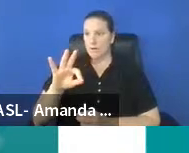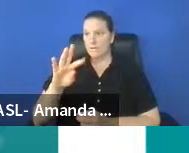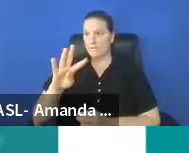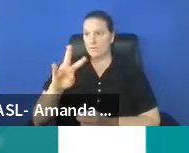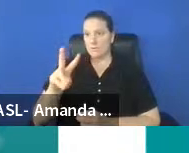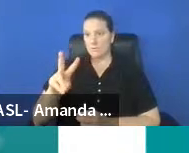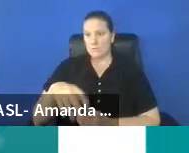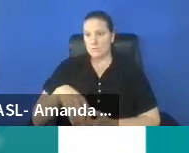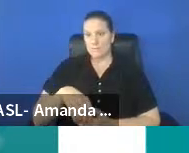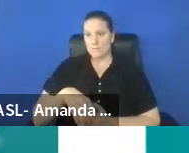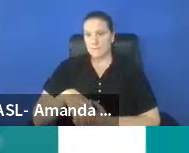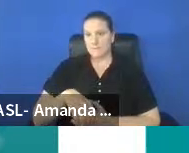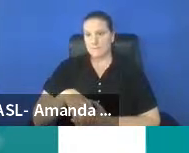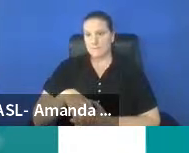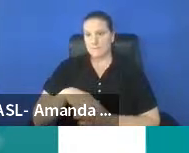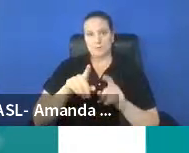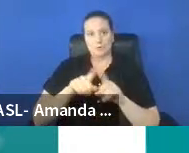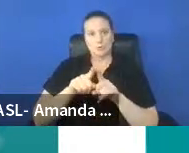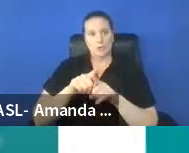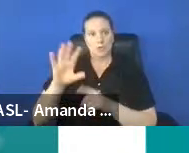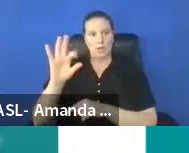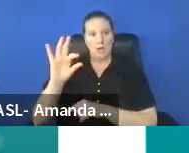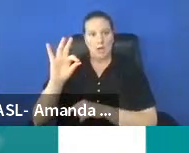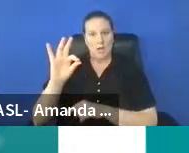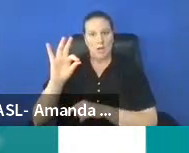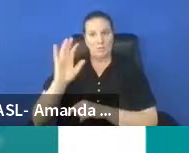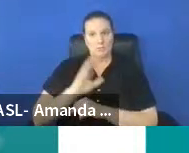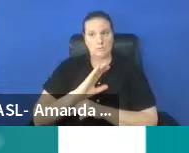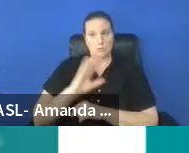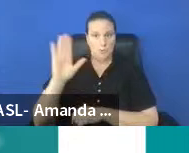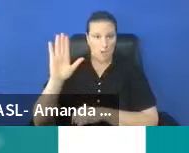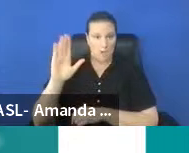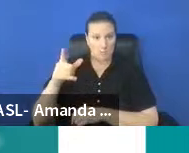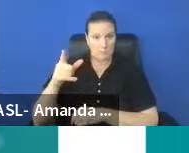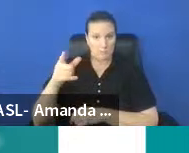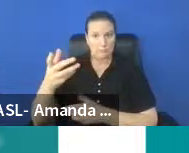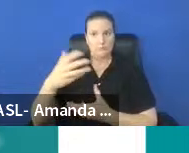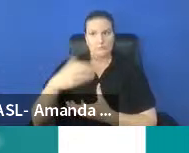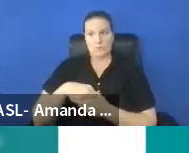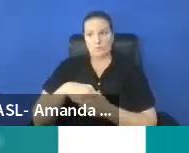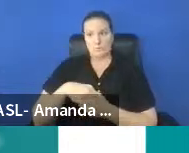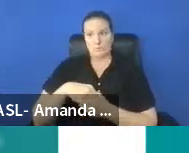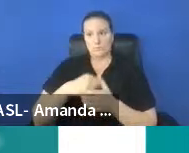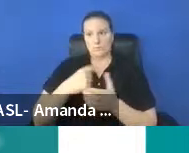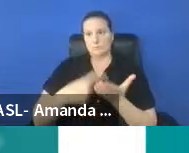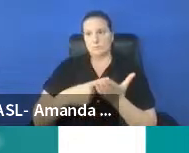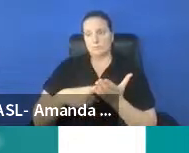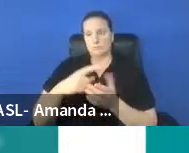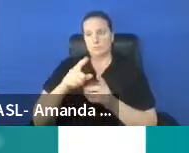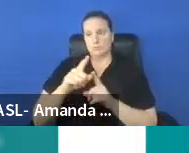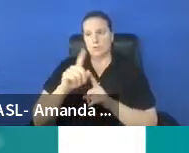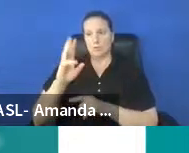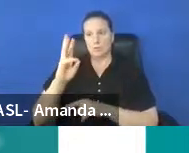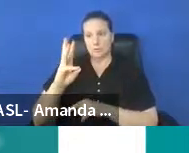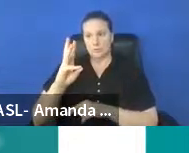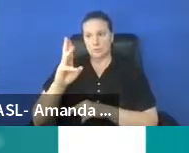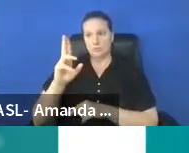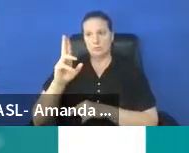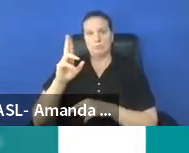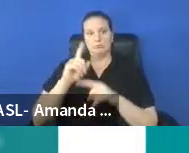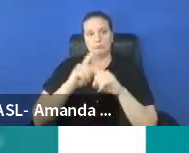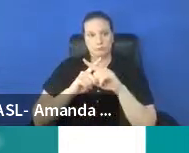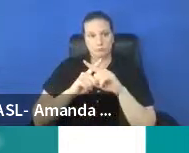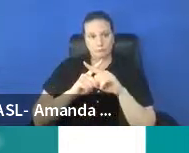674942. Dial *9 to raise your hand. After you're invited to speak, dial *6 to unmute yourself.